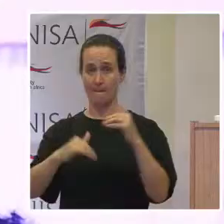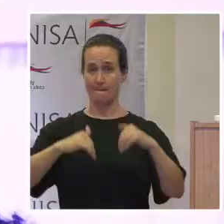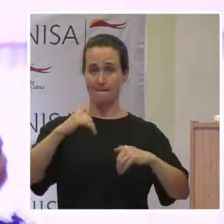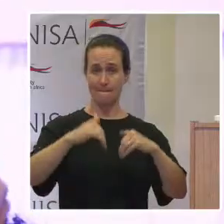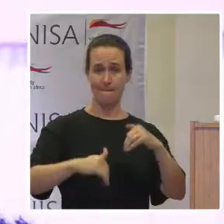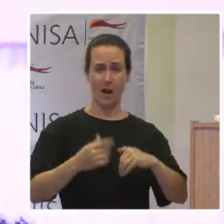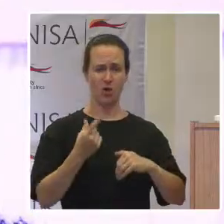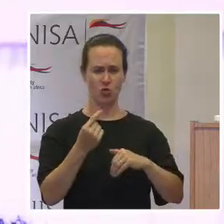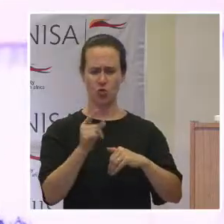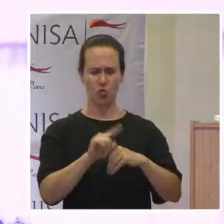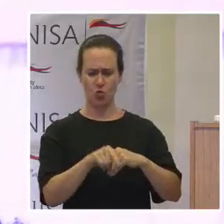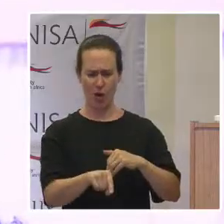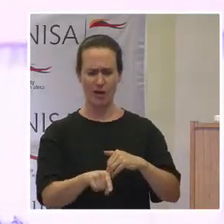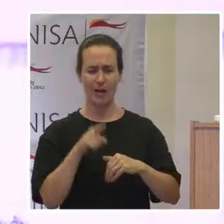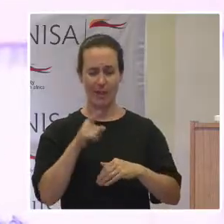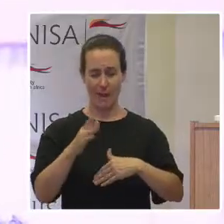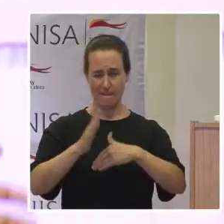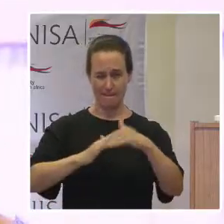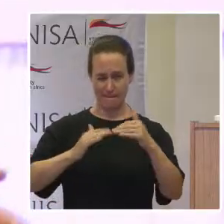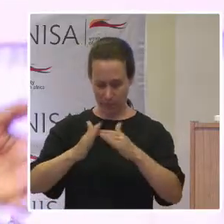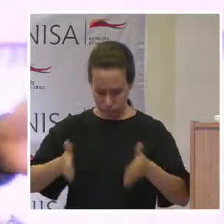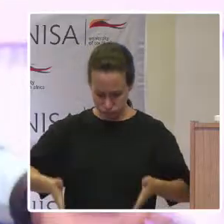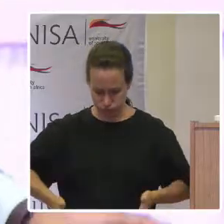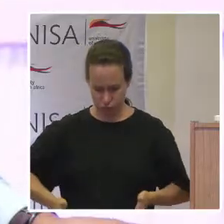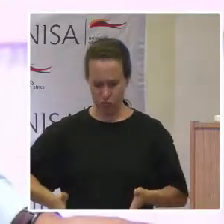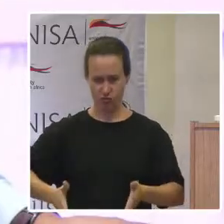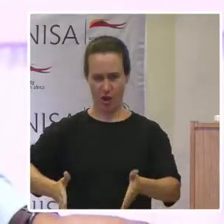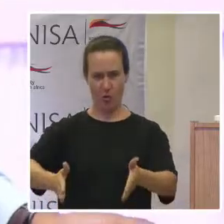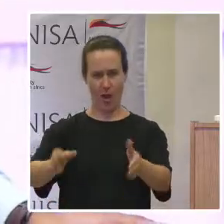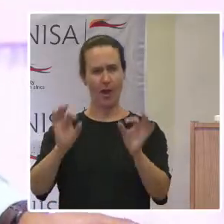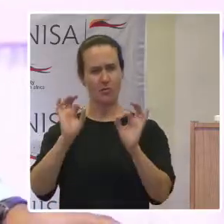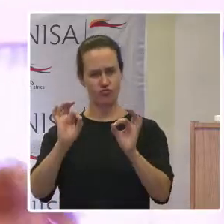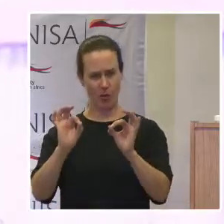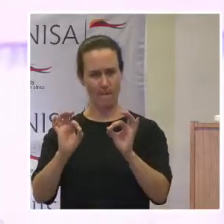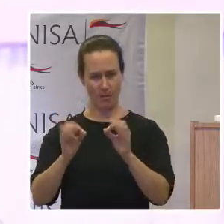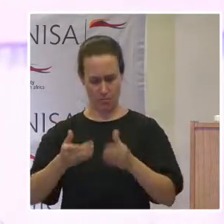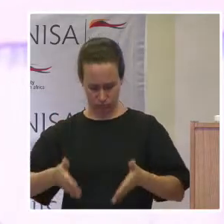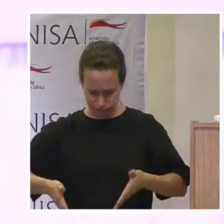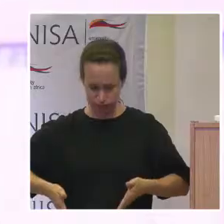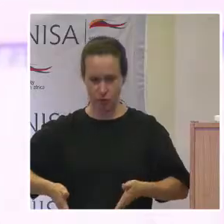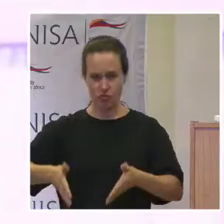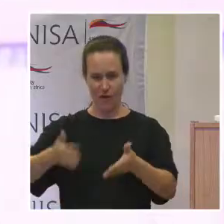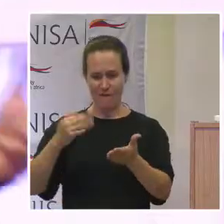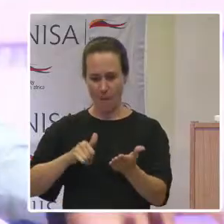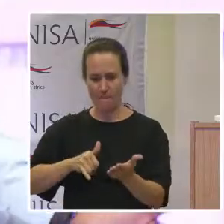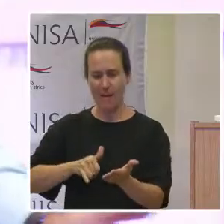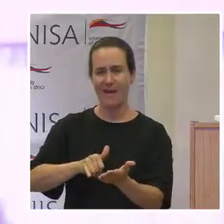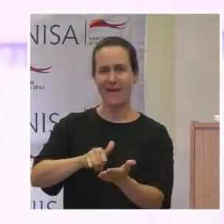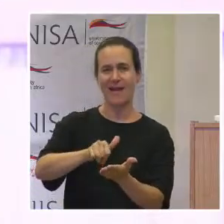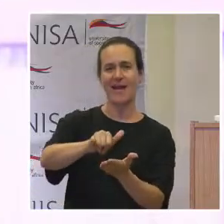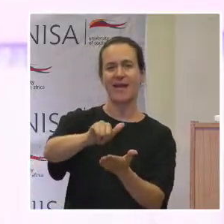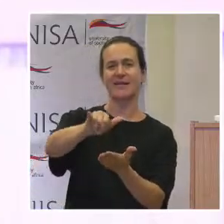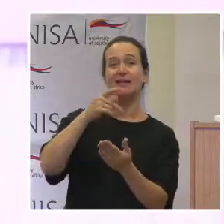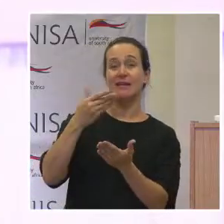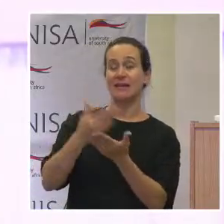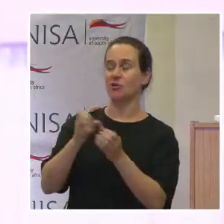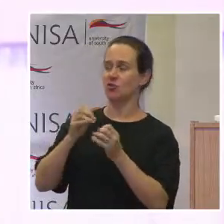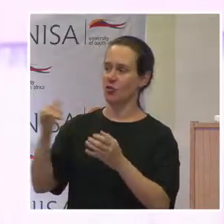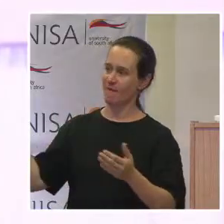they built a runway, a gravel runway, so that we could start flying into that